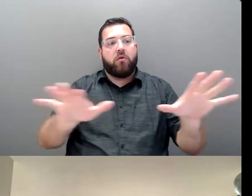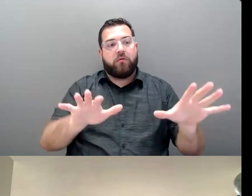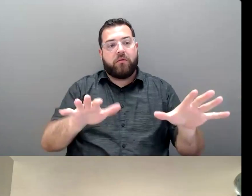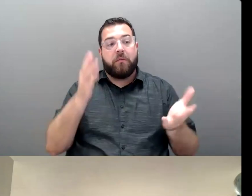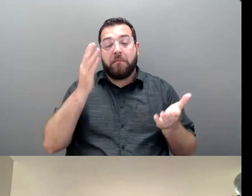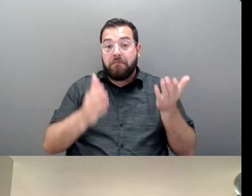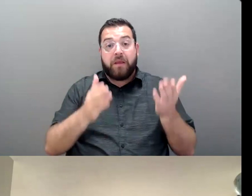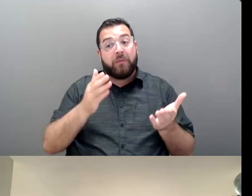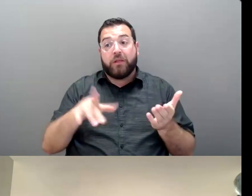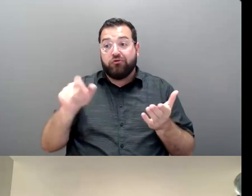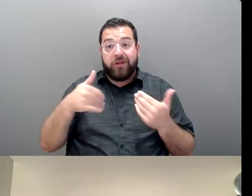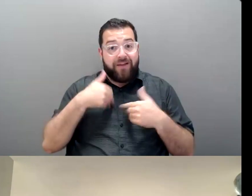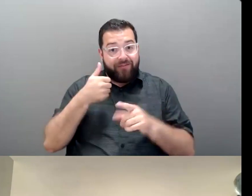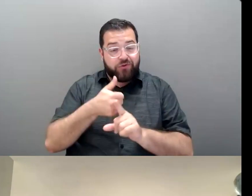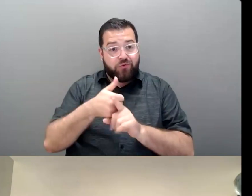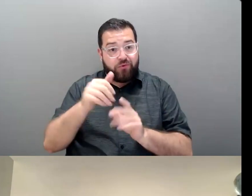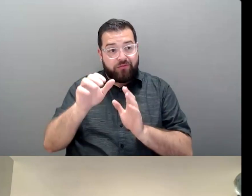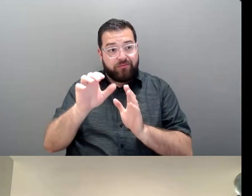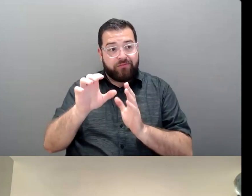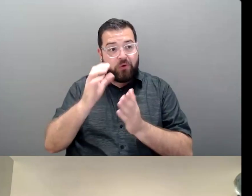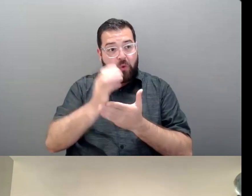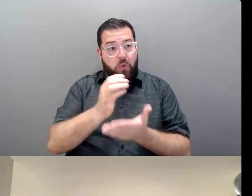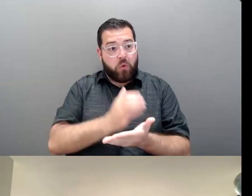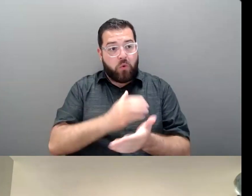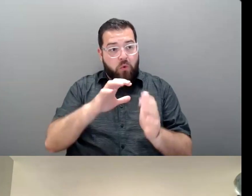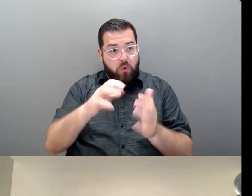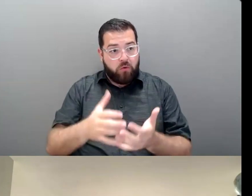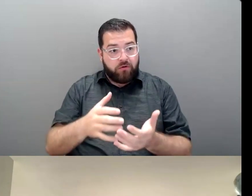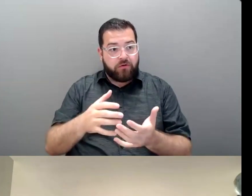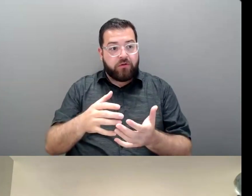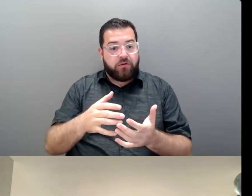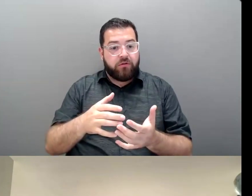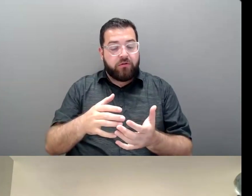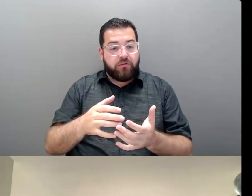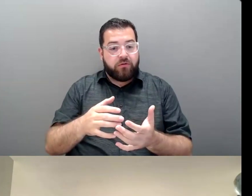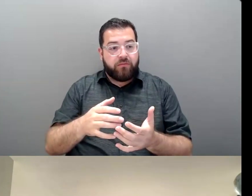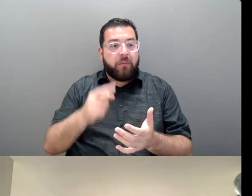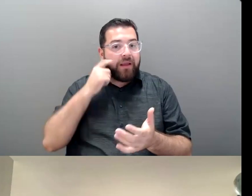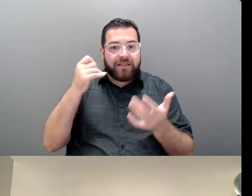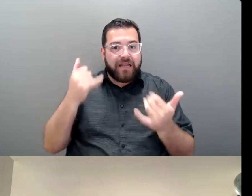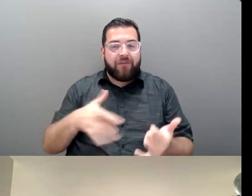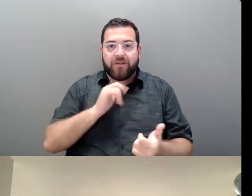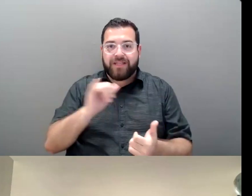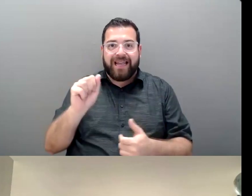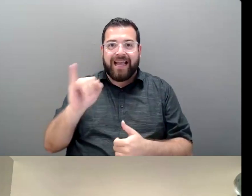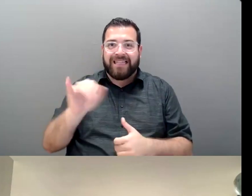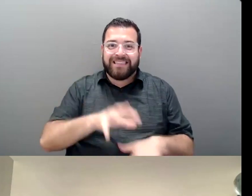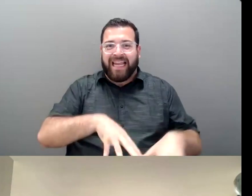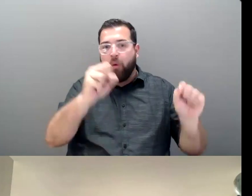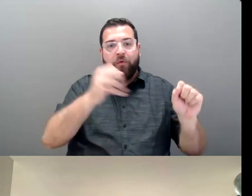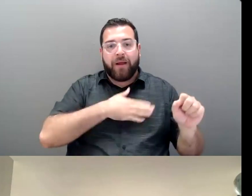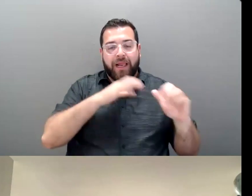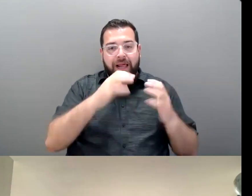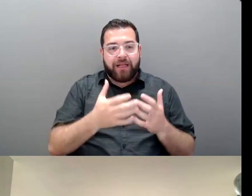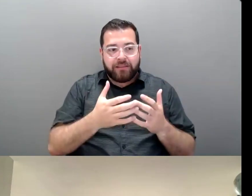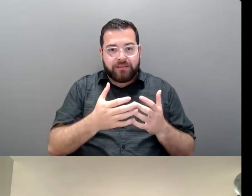is in its own course so that students have, so that it's taking over the class. Like what's happening is it's